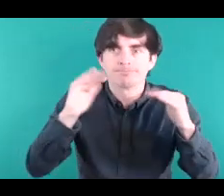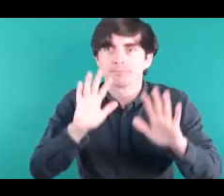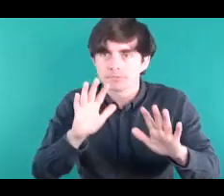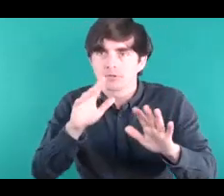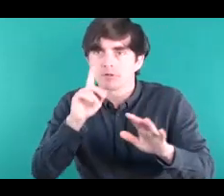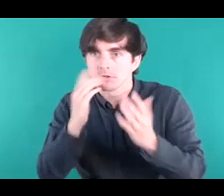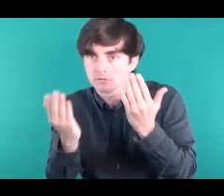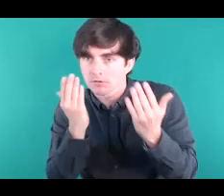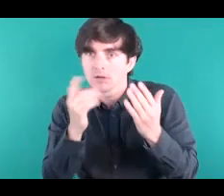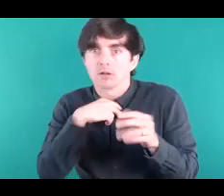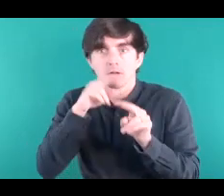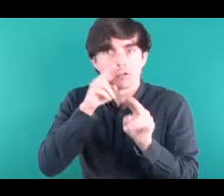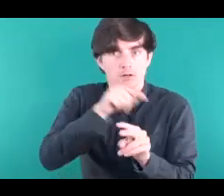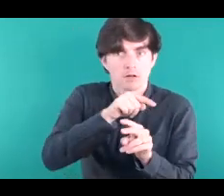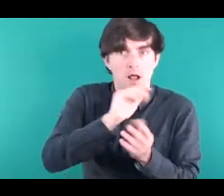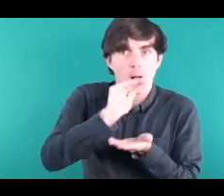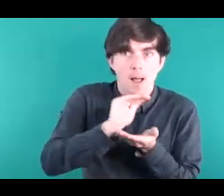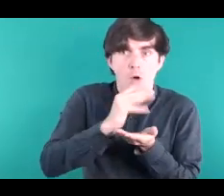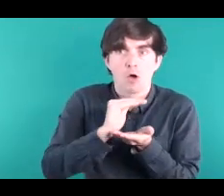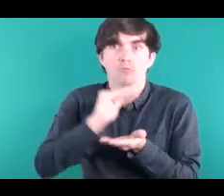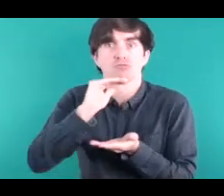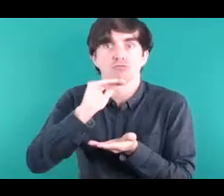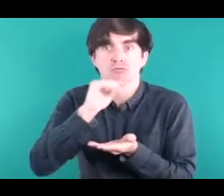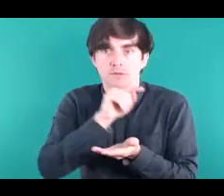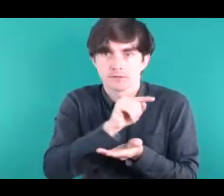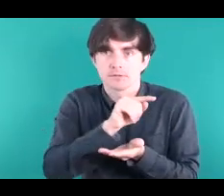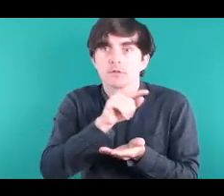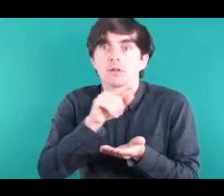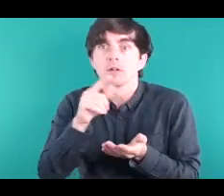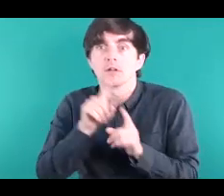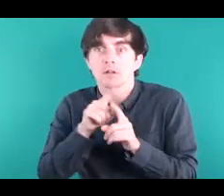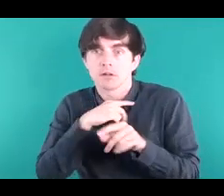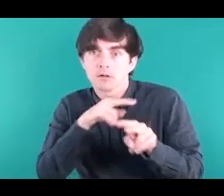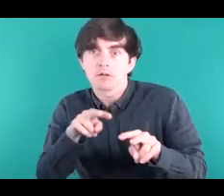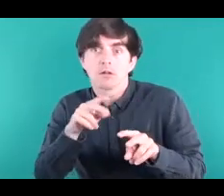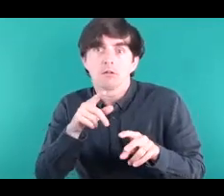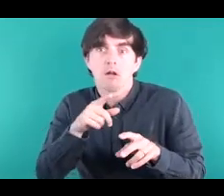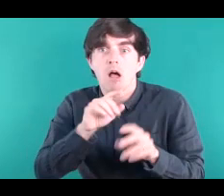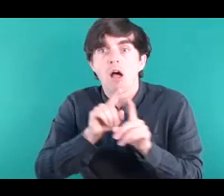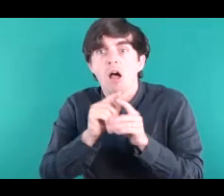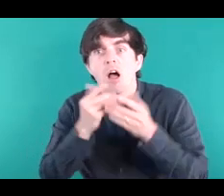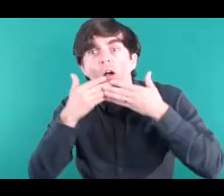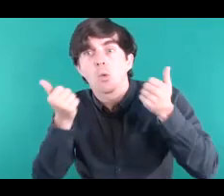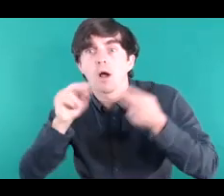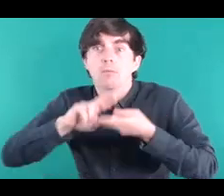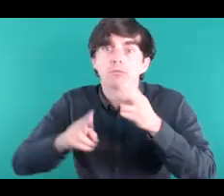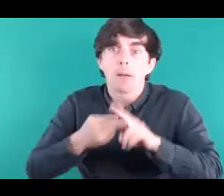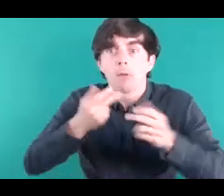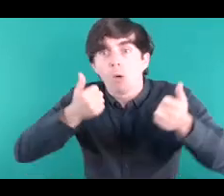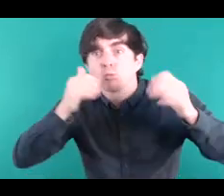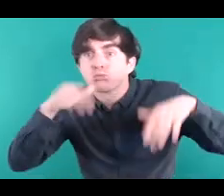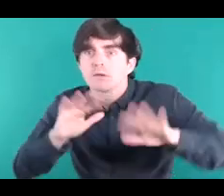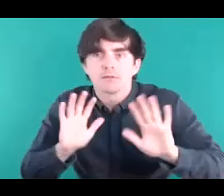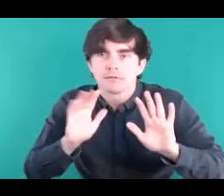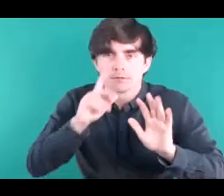children. And this is something that OACHR and other agencies will inquire in